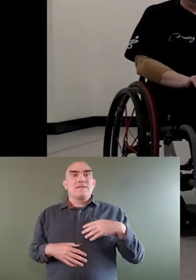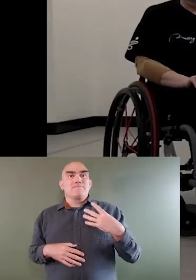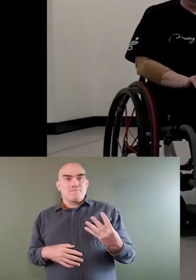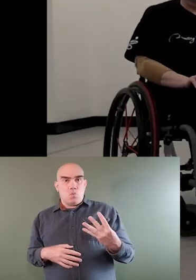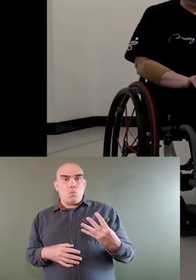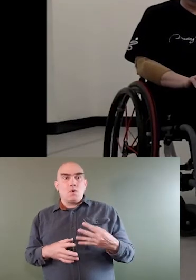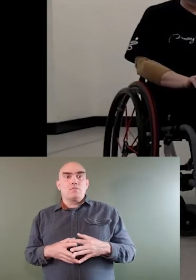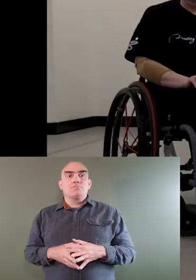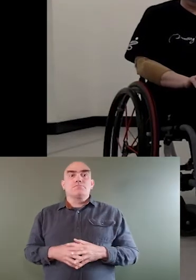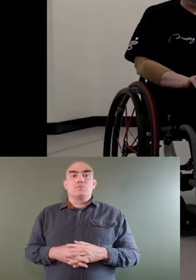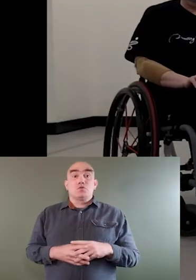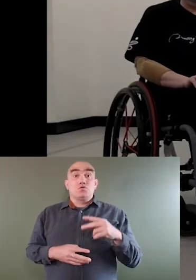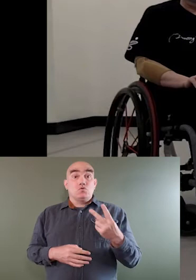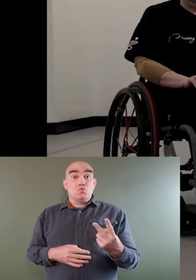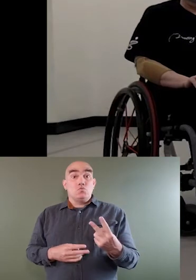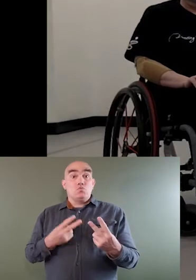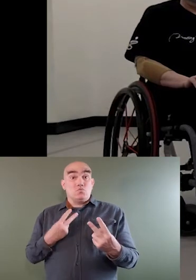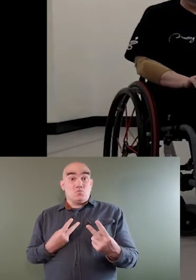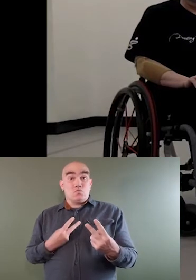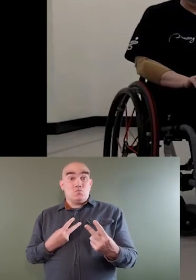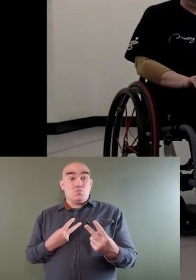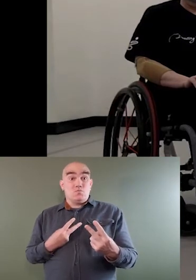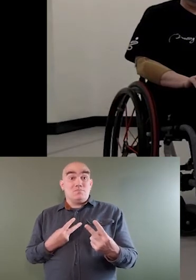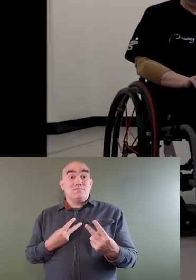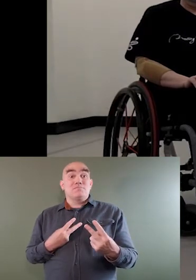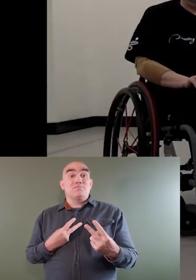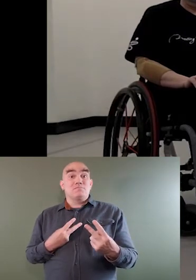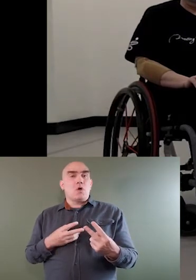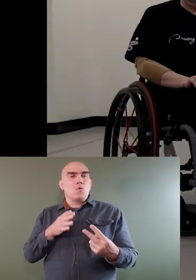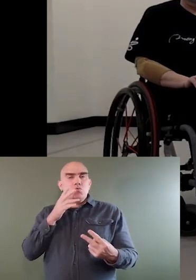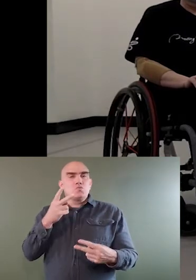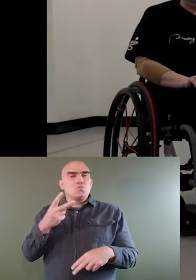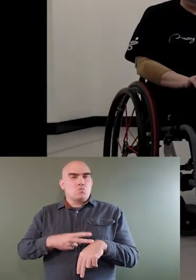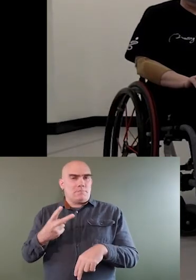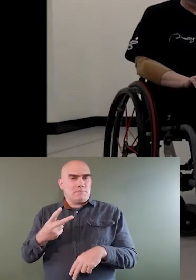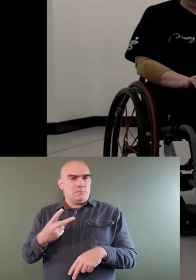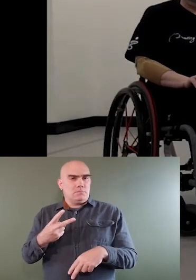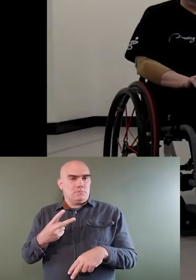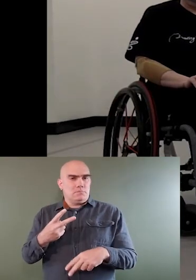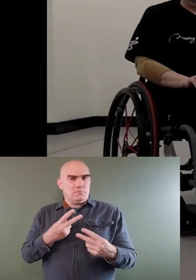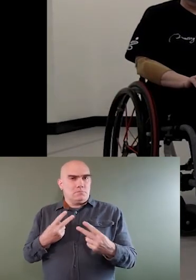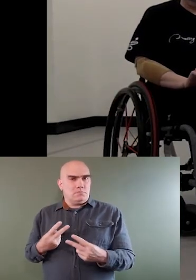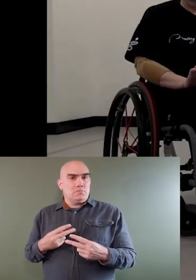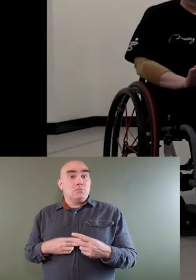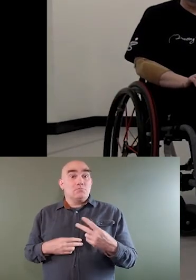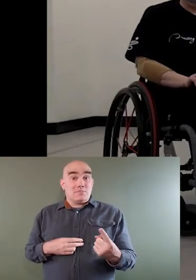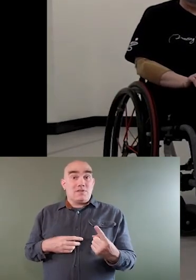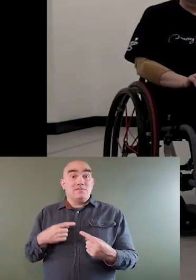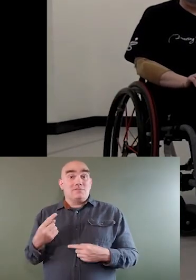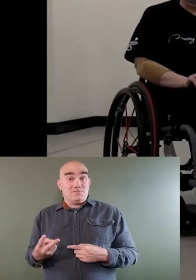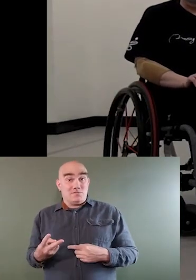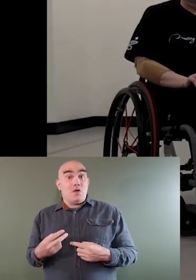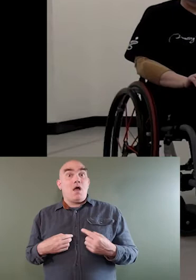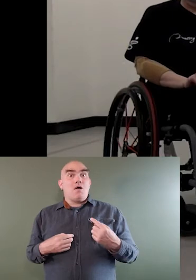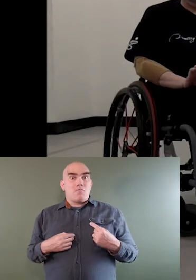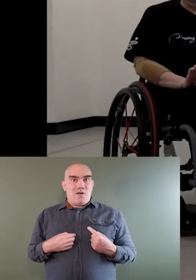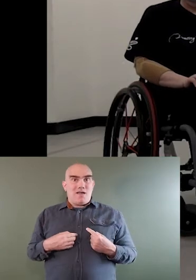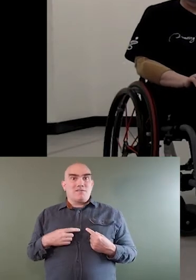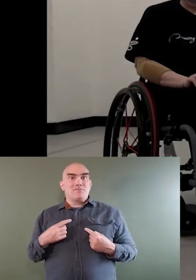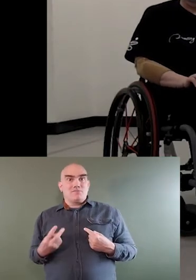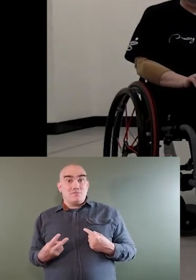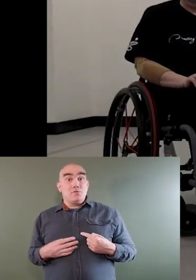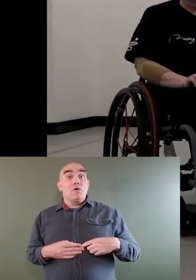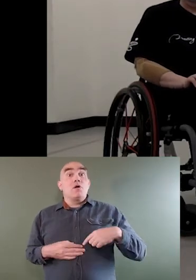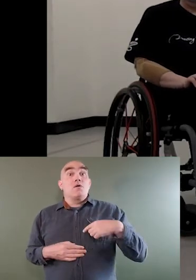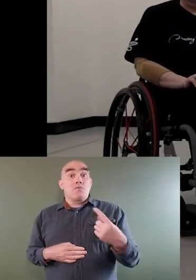4. 2 of these. 2 in the front, 2 in the back, but we're going to do that twice. Let's go. Front, 2,